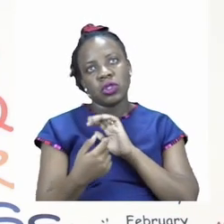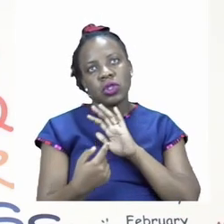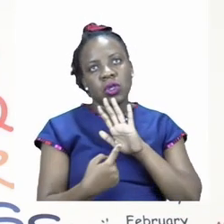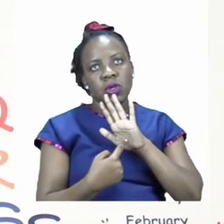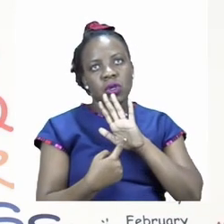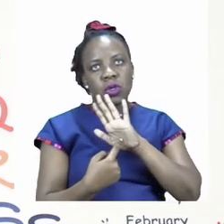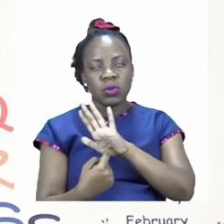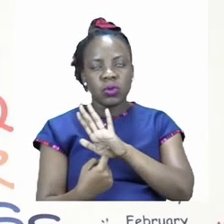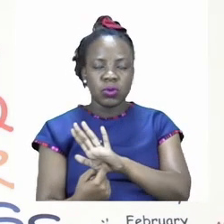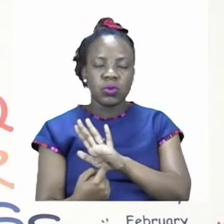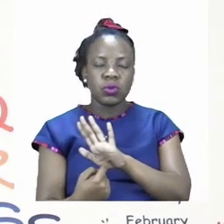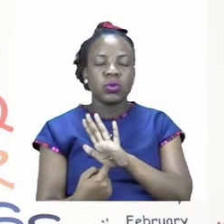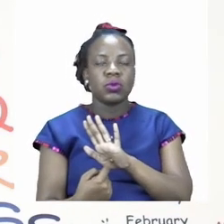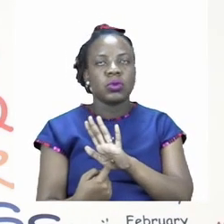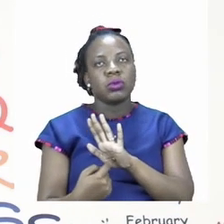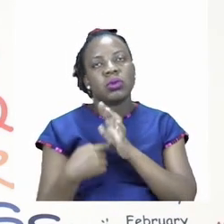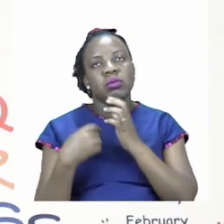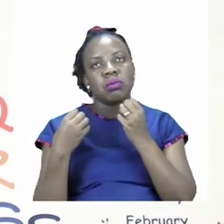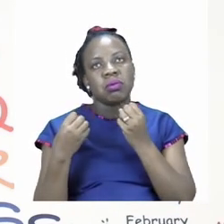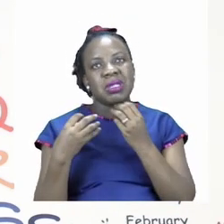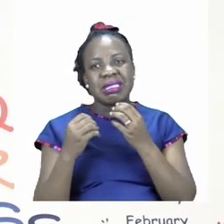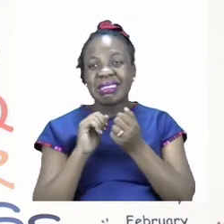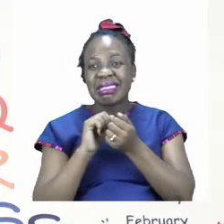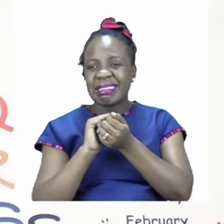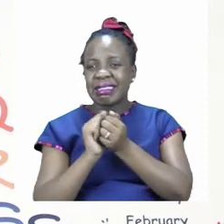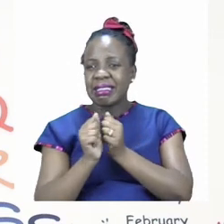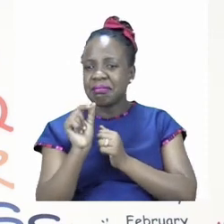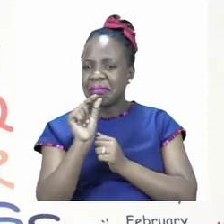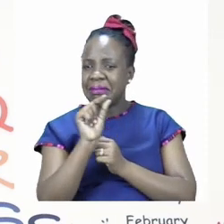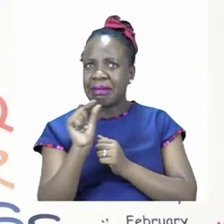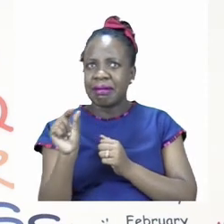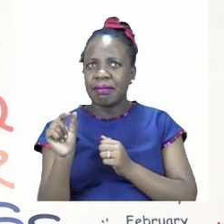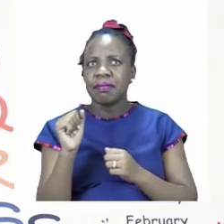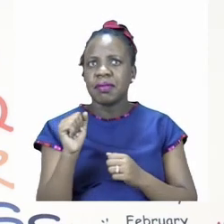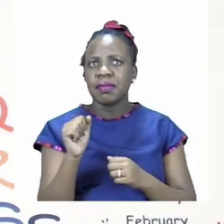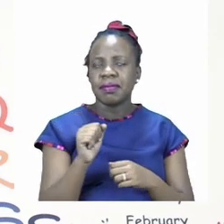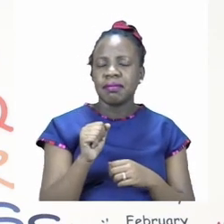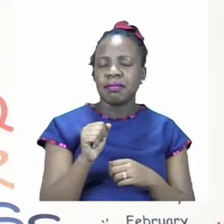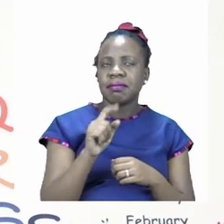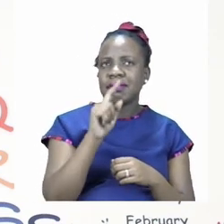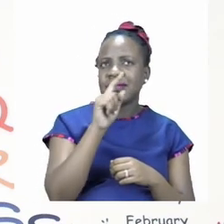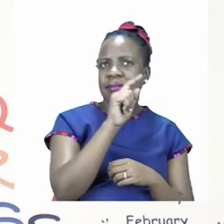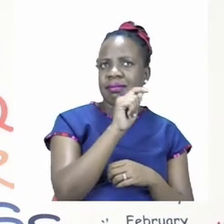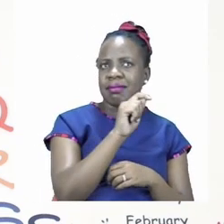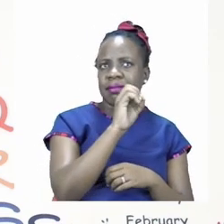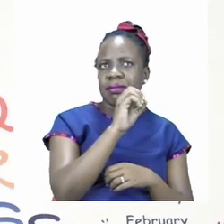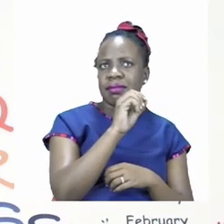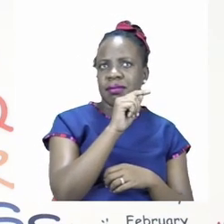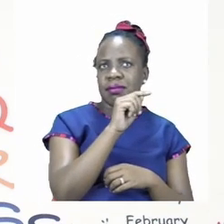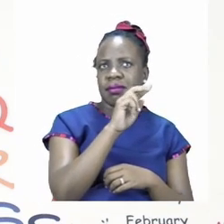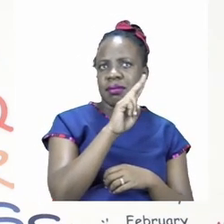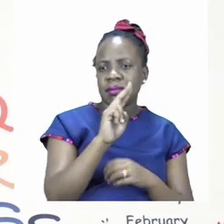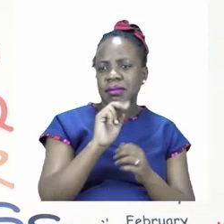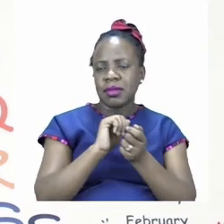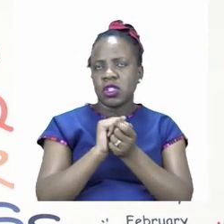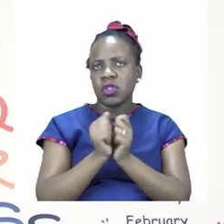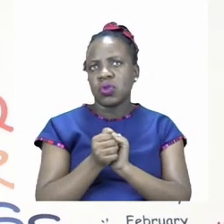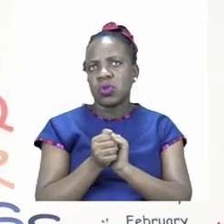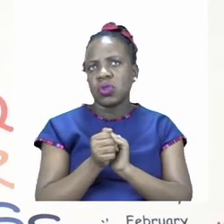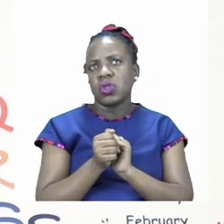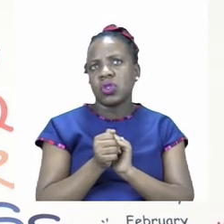its form. We already saw that tooth changes to teeth, person changes